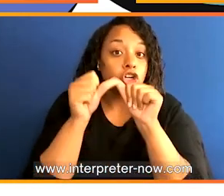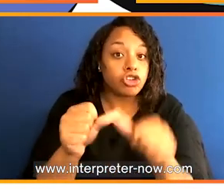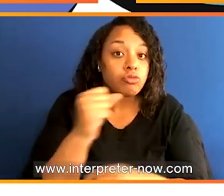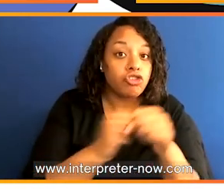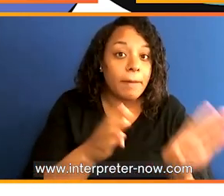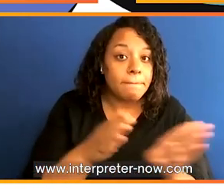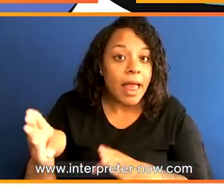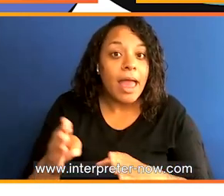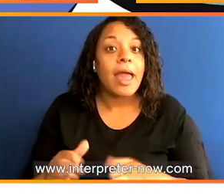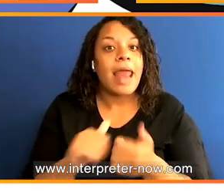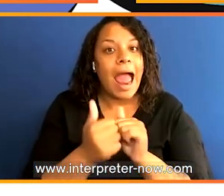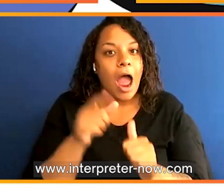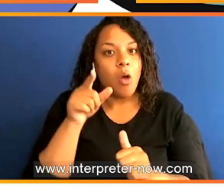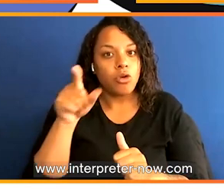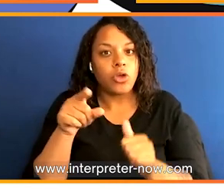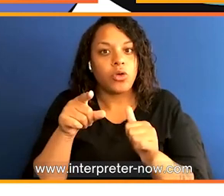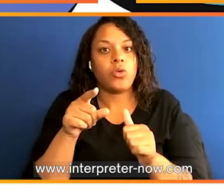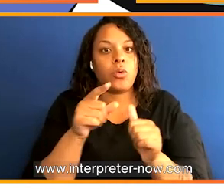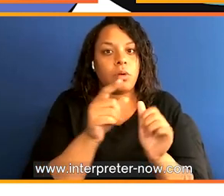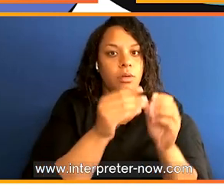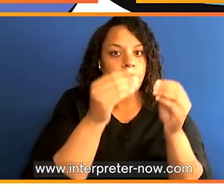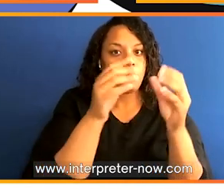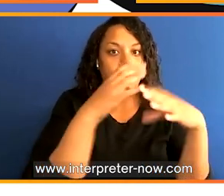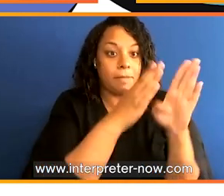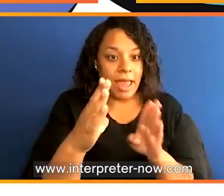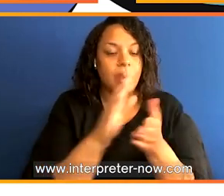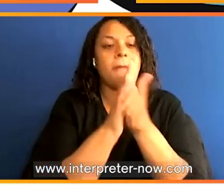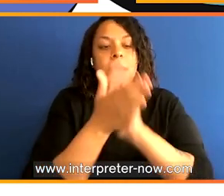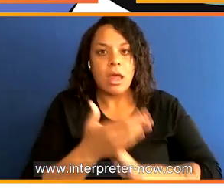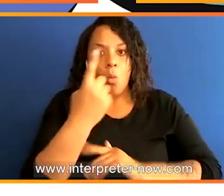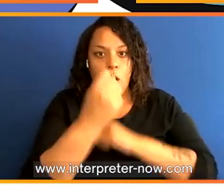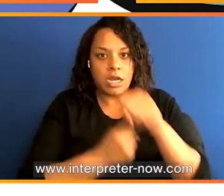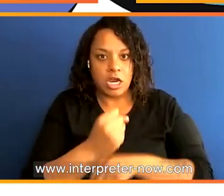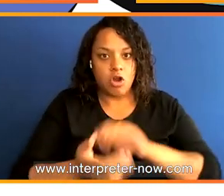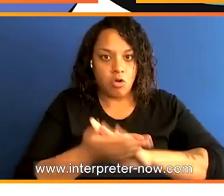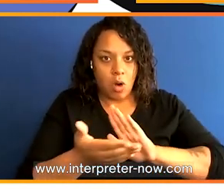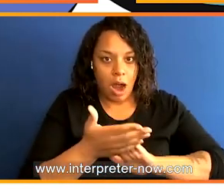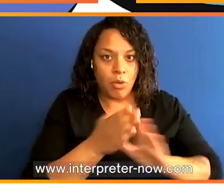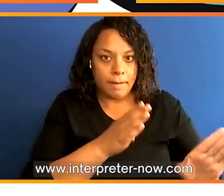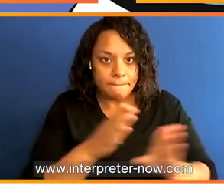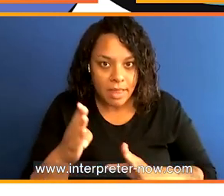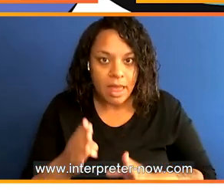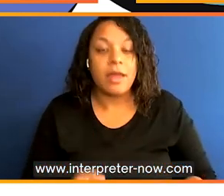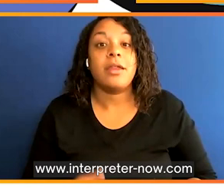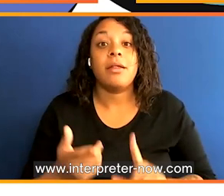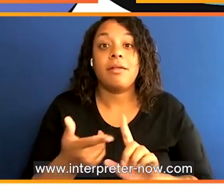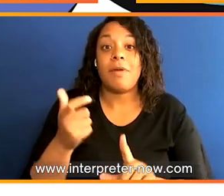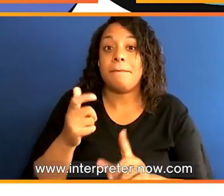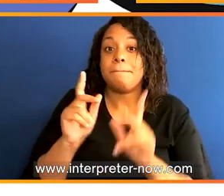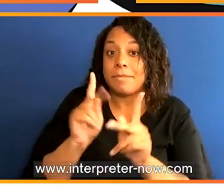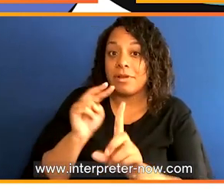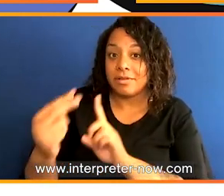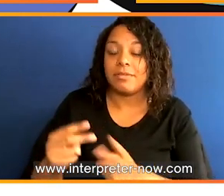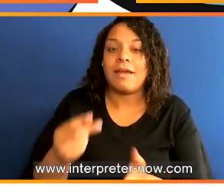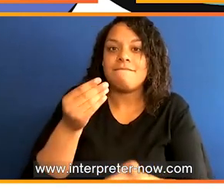plan, how you distill that into a one-year operating plan, and then how, from a people standpoint, do you partner with